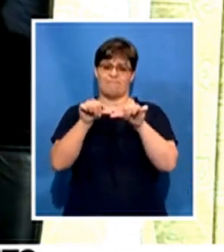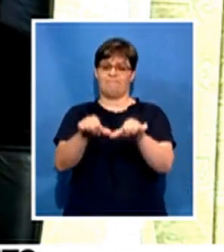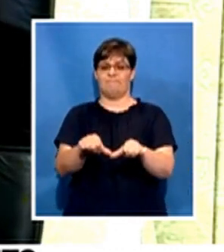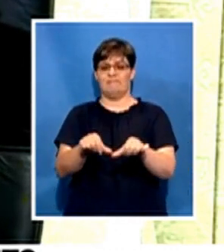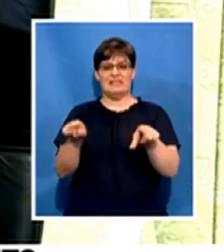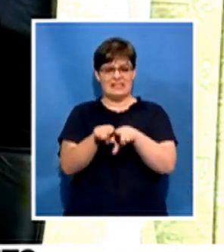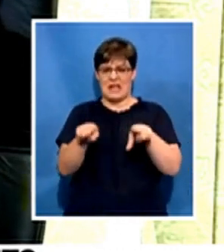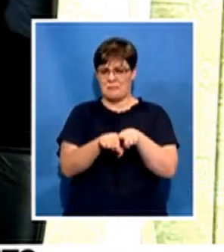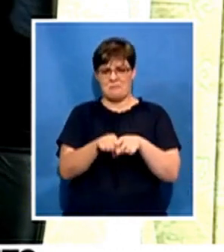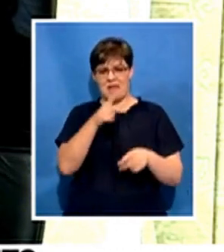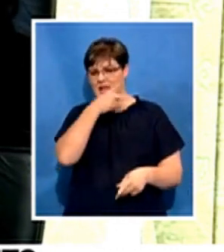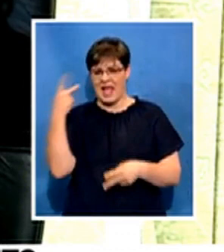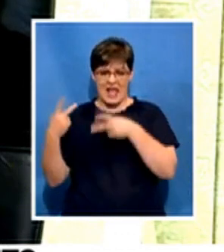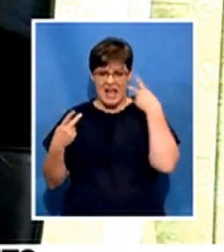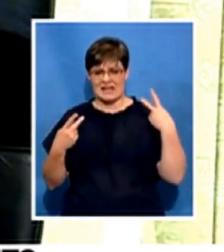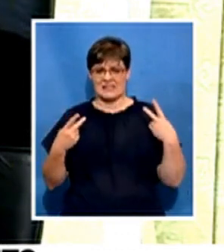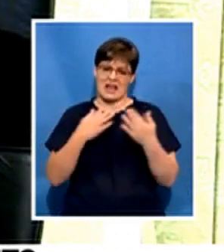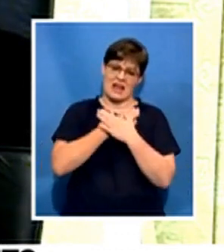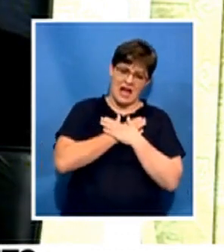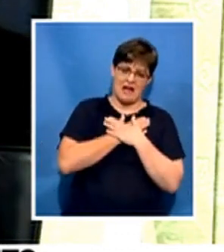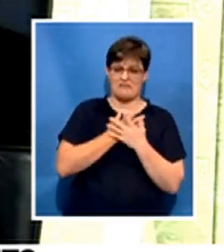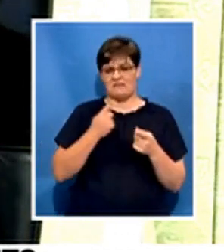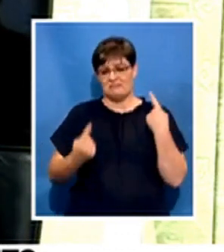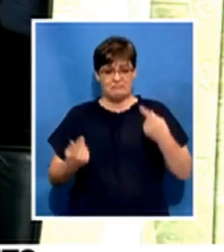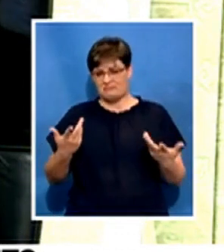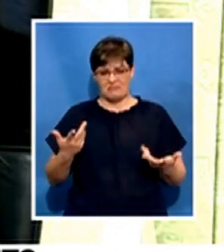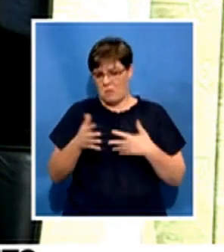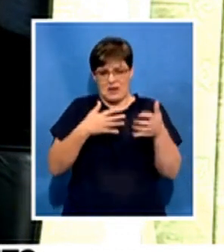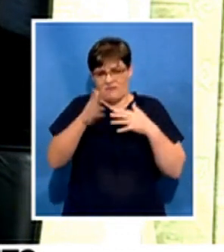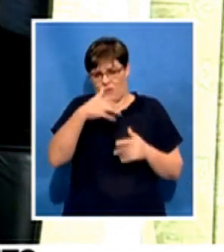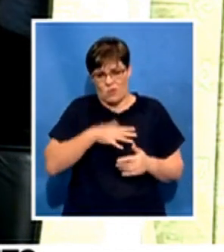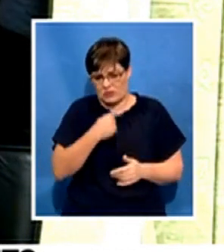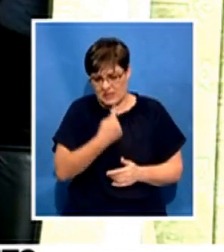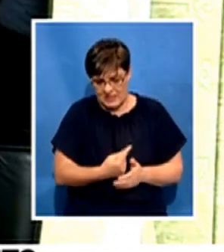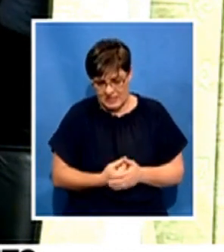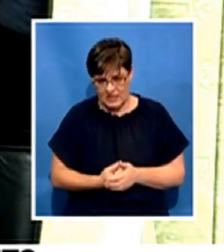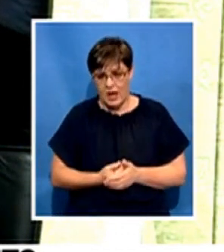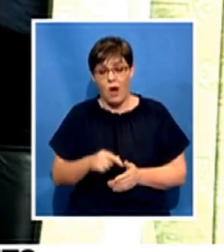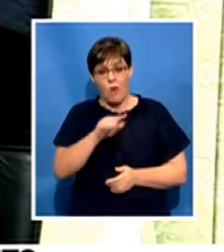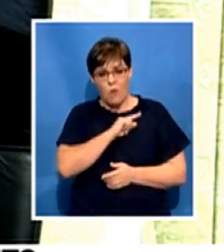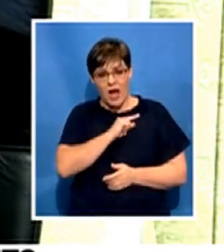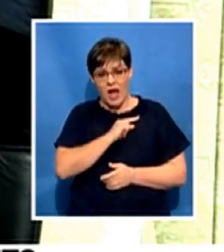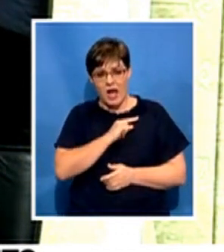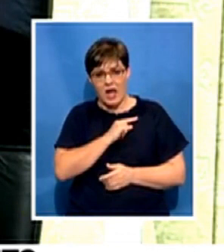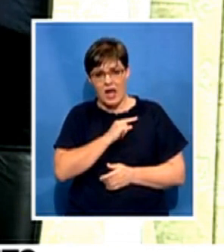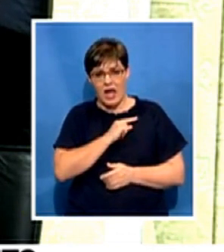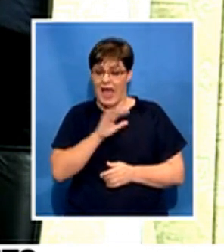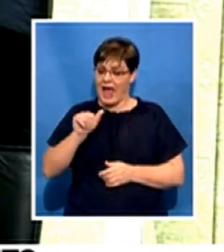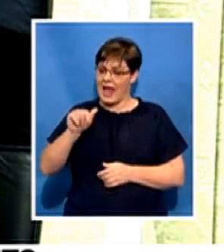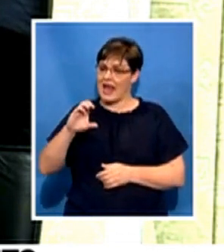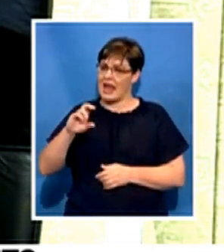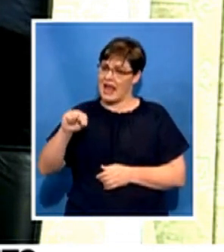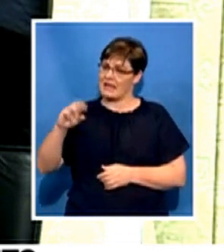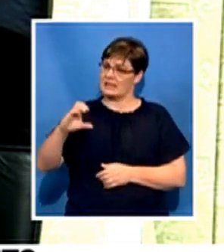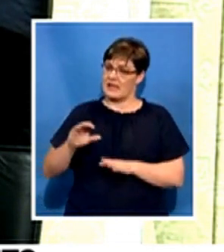contradiction, love, hate, call it, but because we are not the desk of the ANC, we are not the league of the ANC, we are